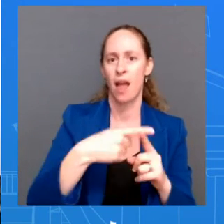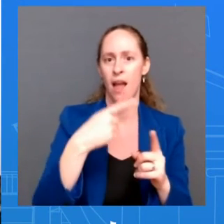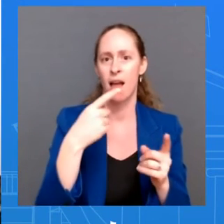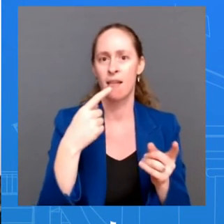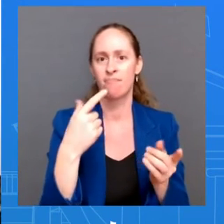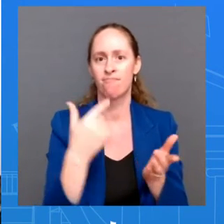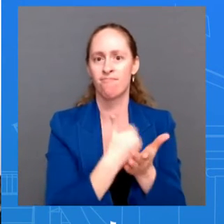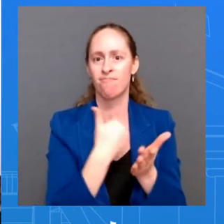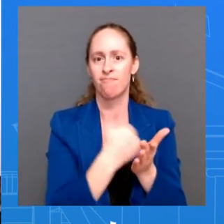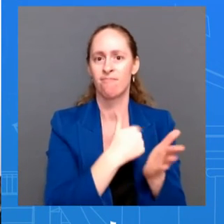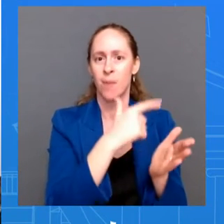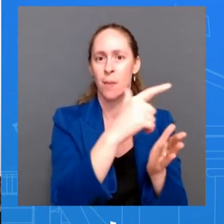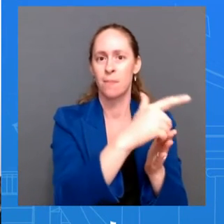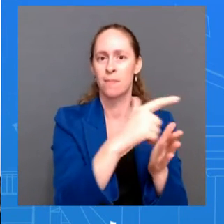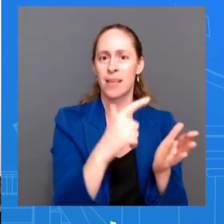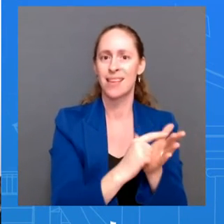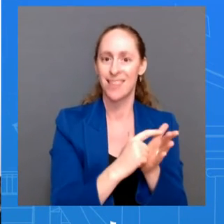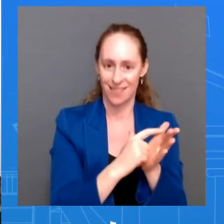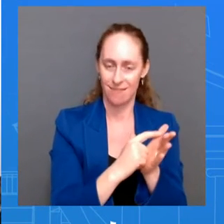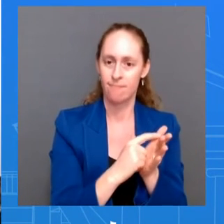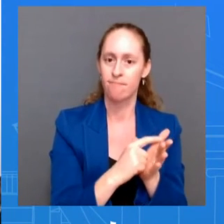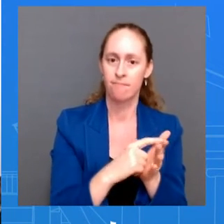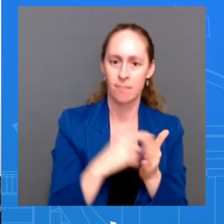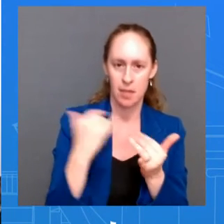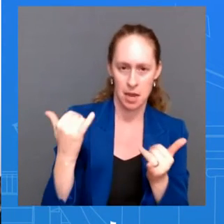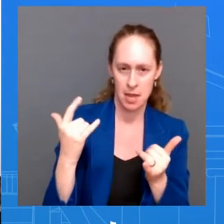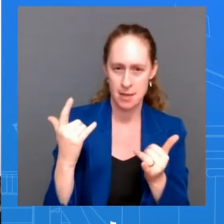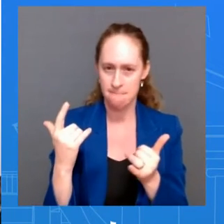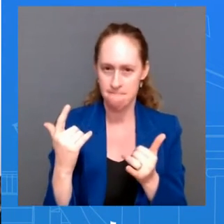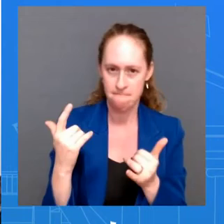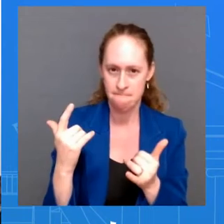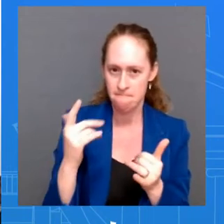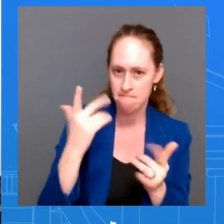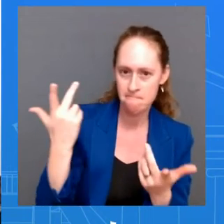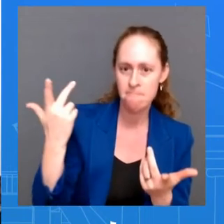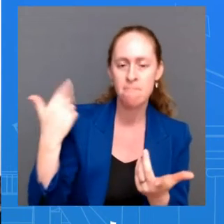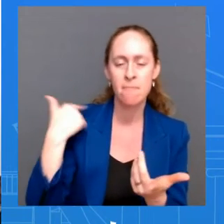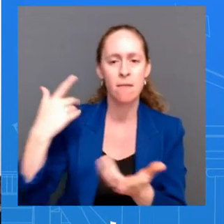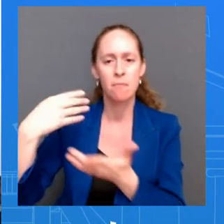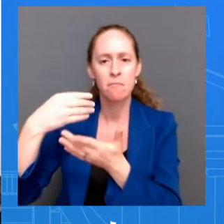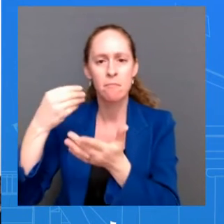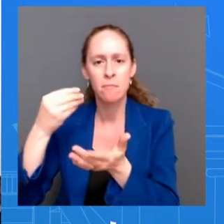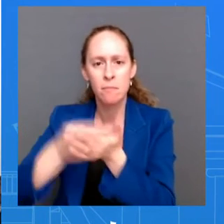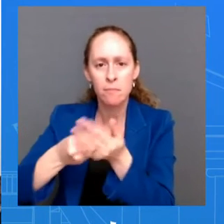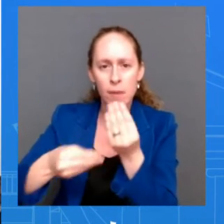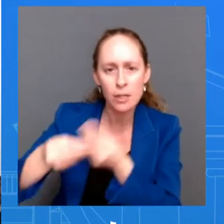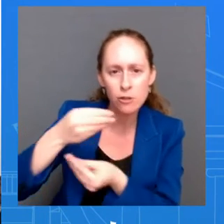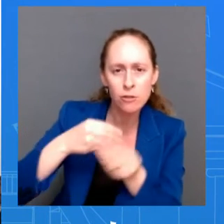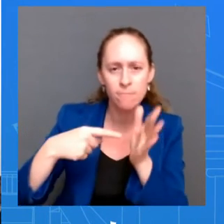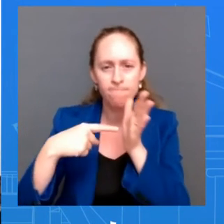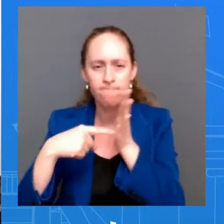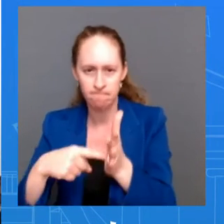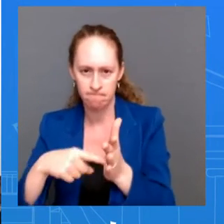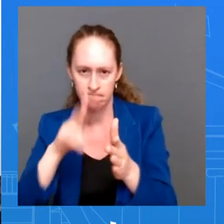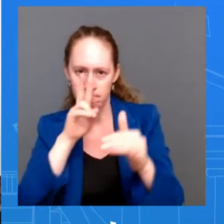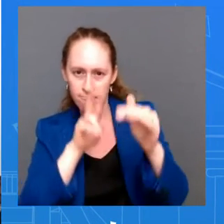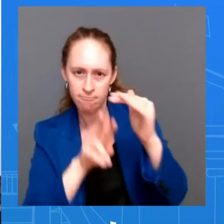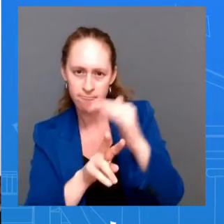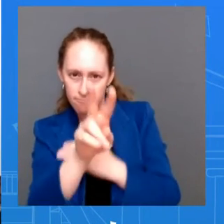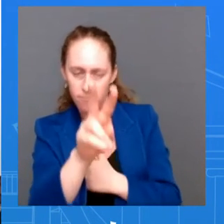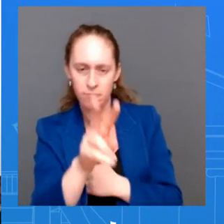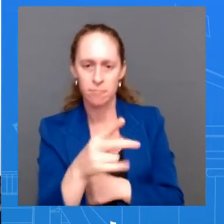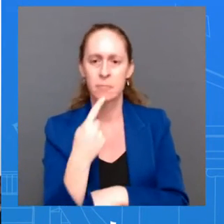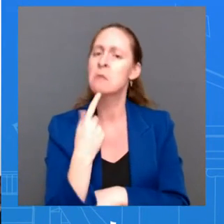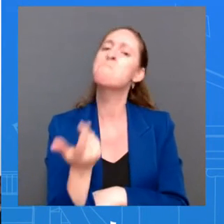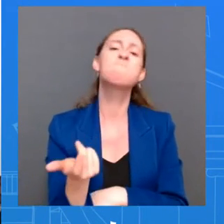today that found low confidence that the legislation will have any impact on inflation, and even projected a small inflation increase in the